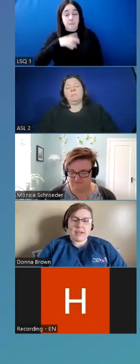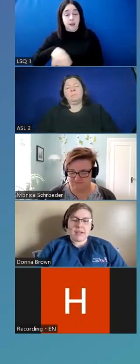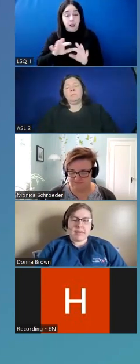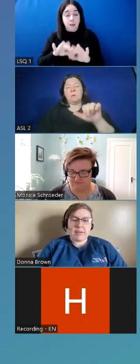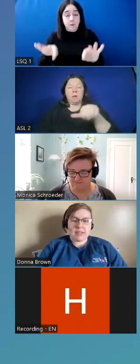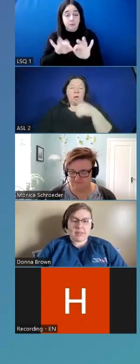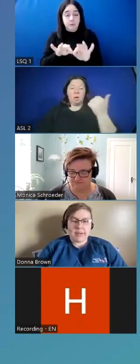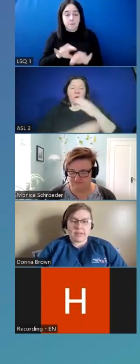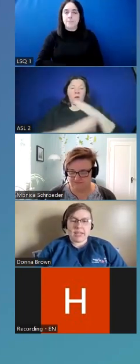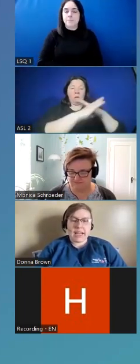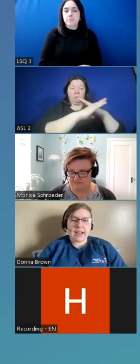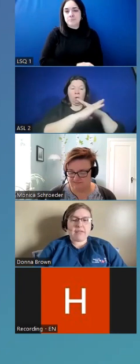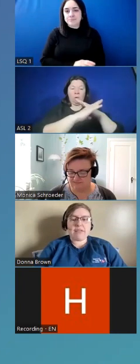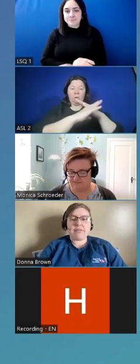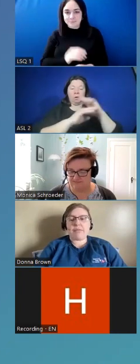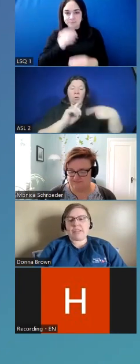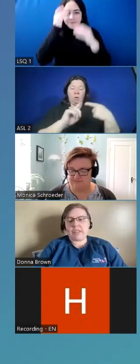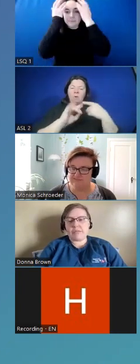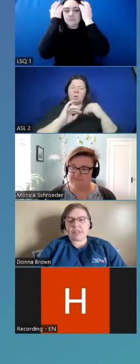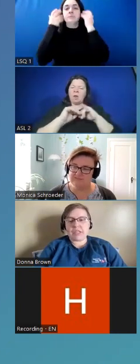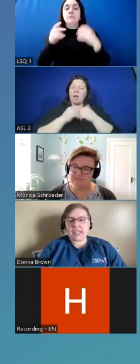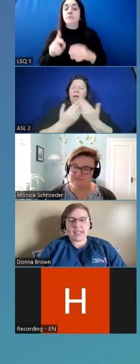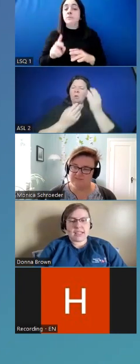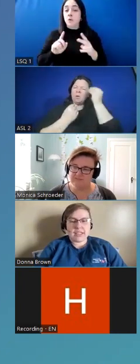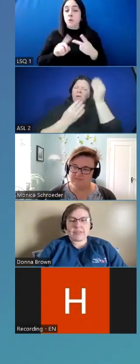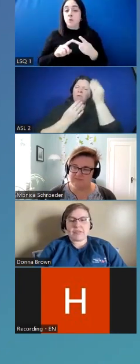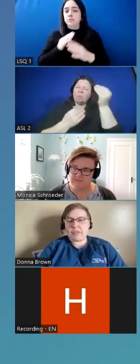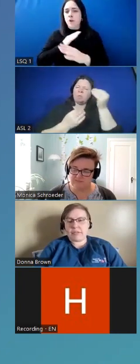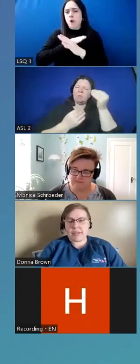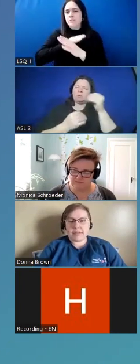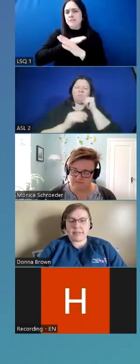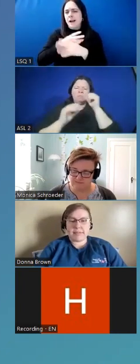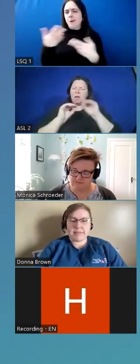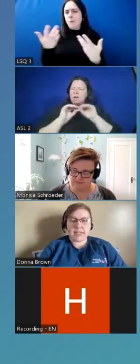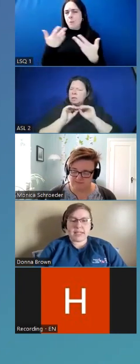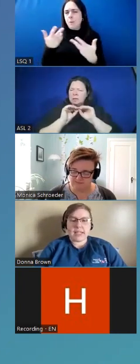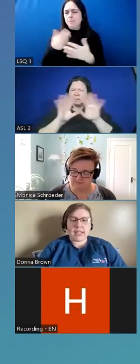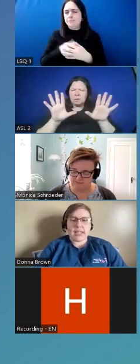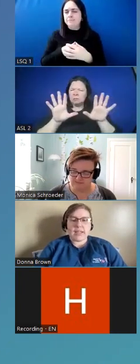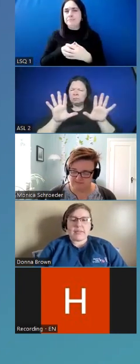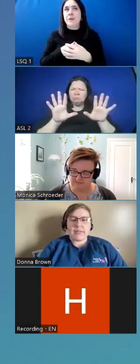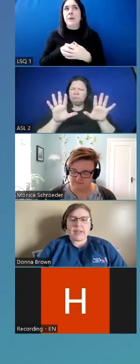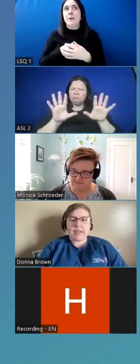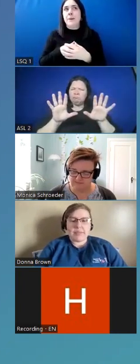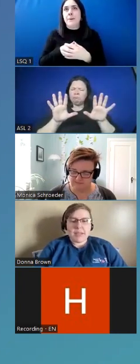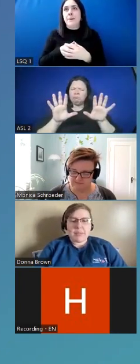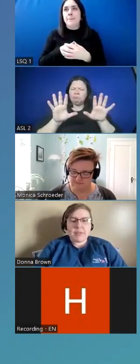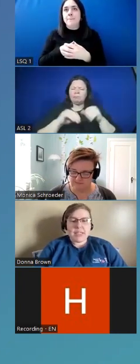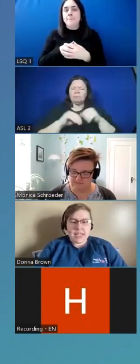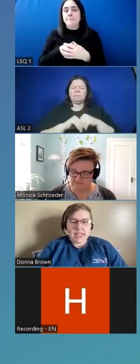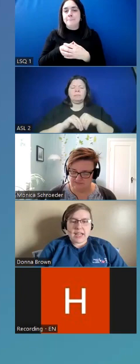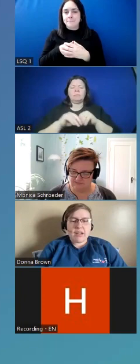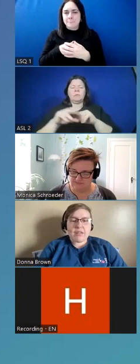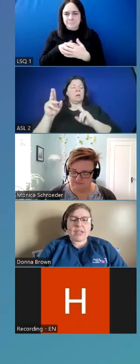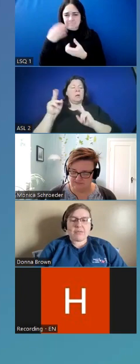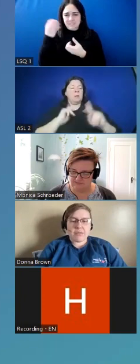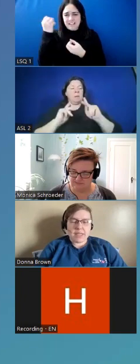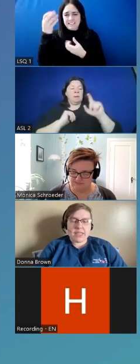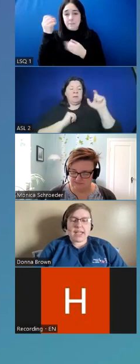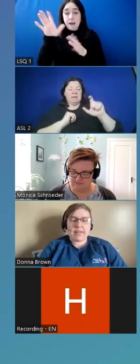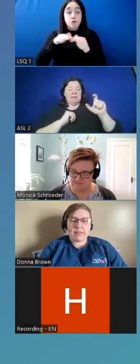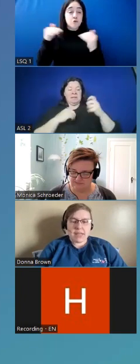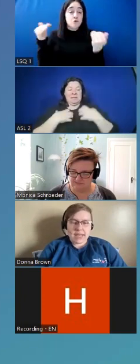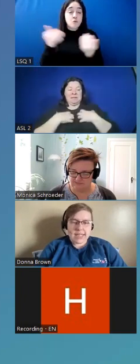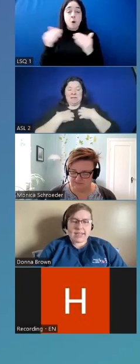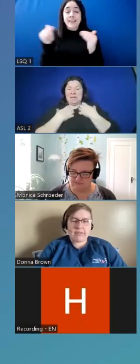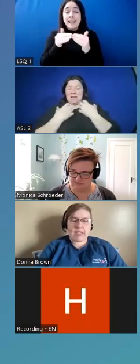Another barrier was about how information wasn't clear to everyone. Because people need health